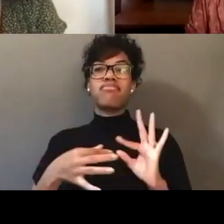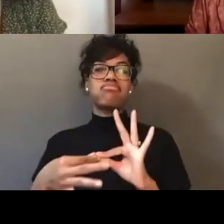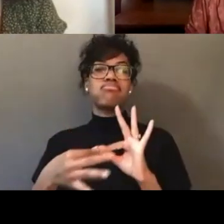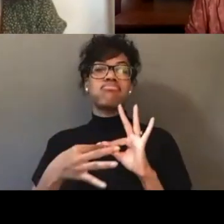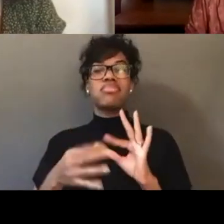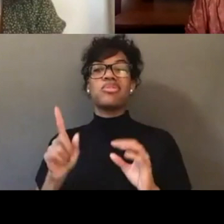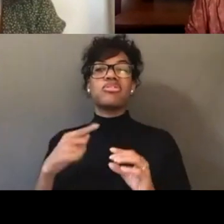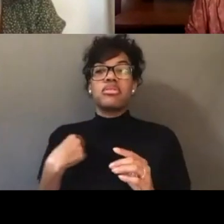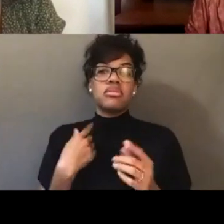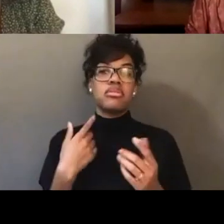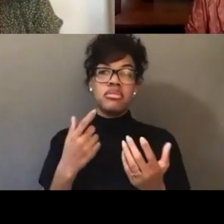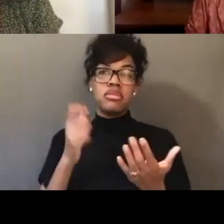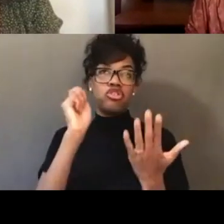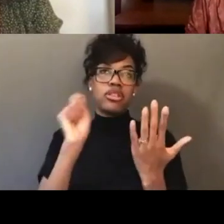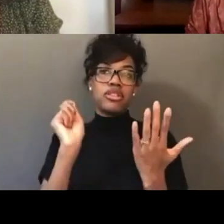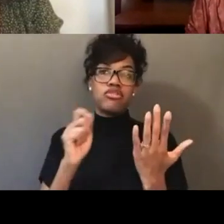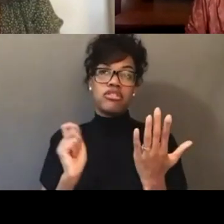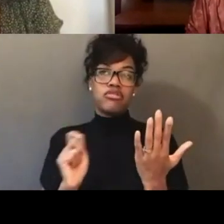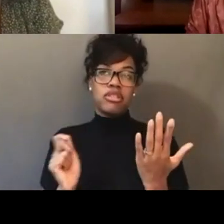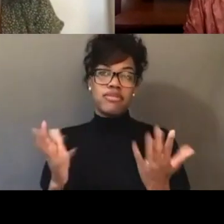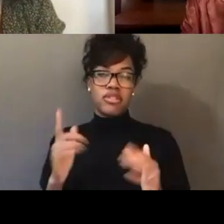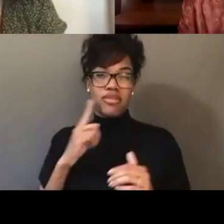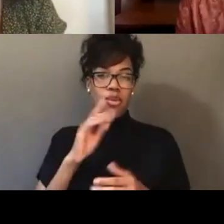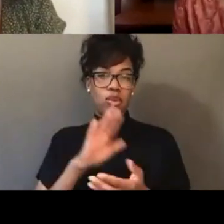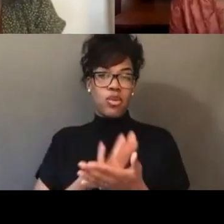the people who I meet when I do